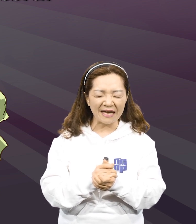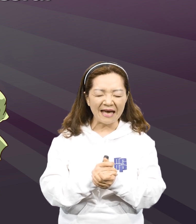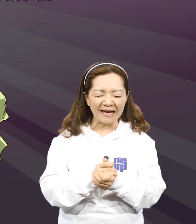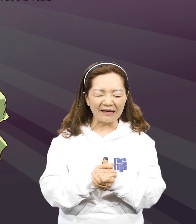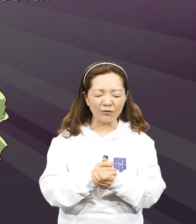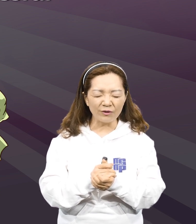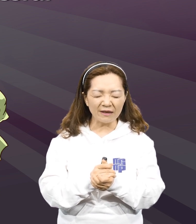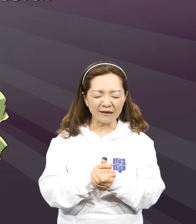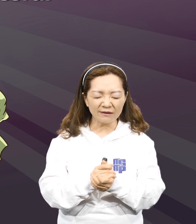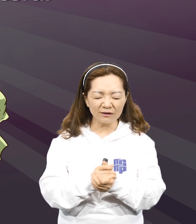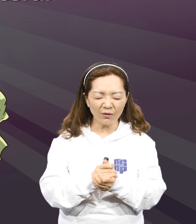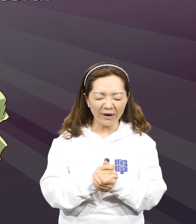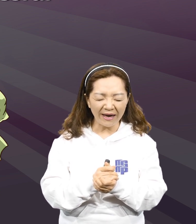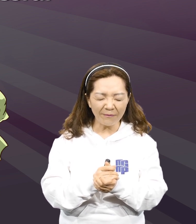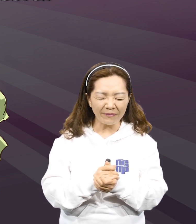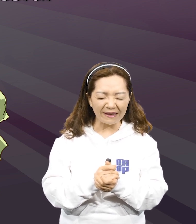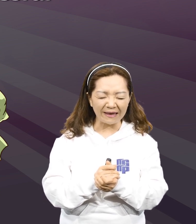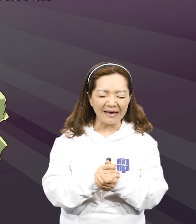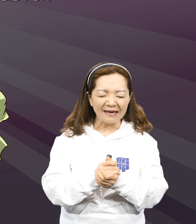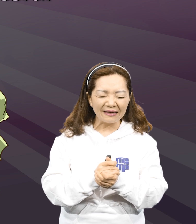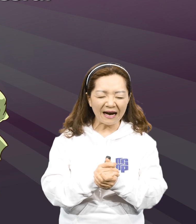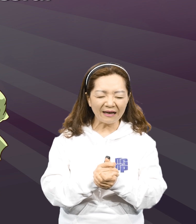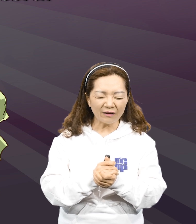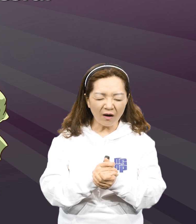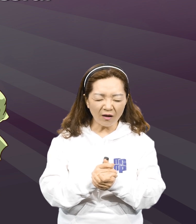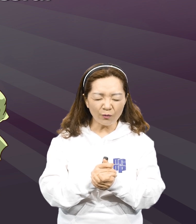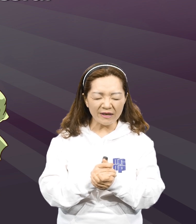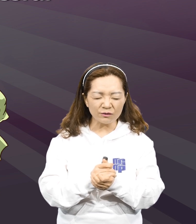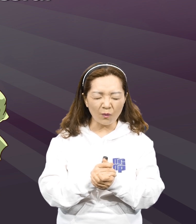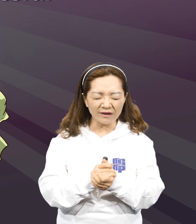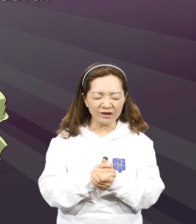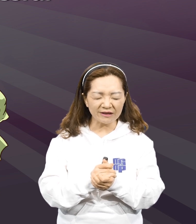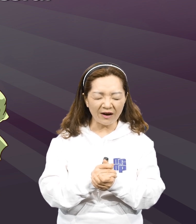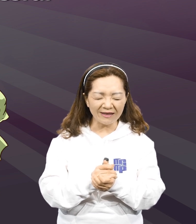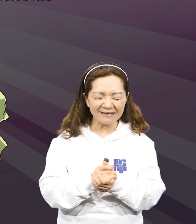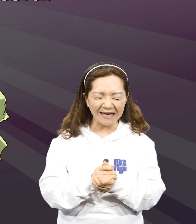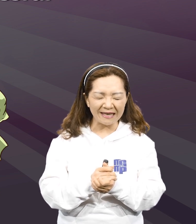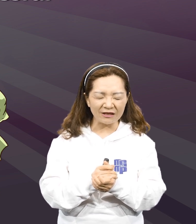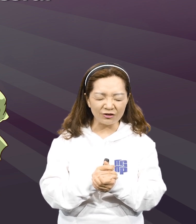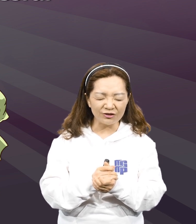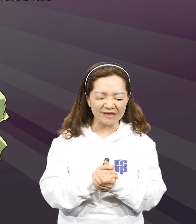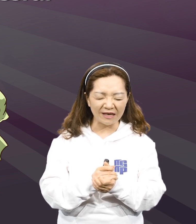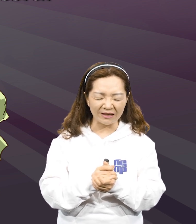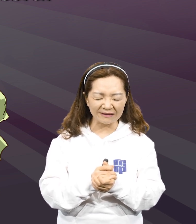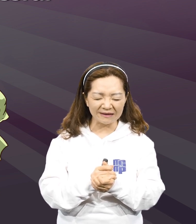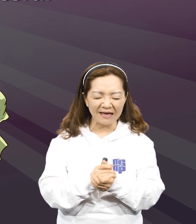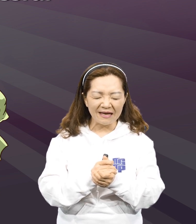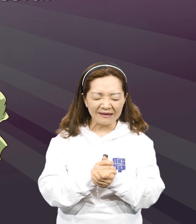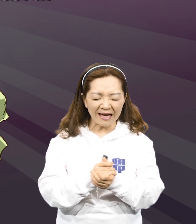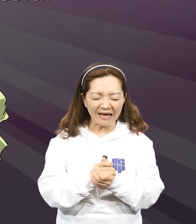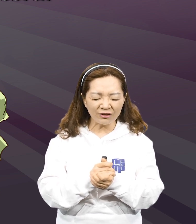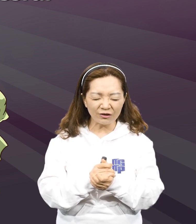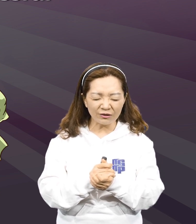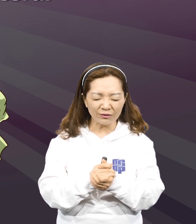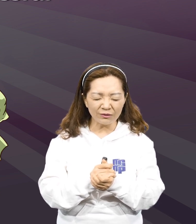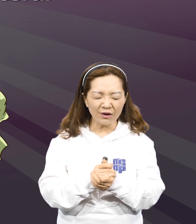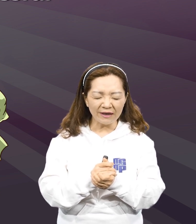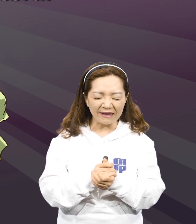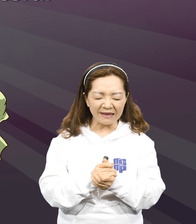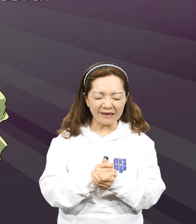courageous and we are so happy. God always watching us and using us. Thank